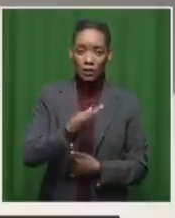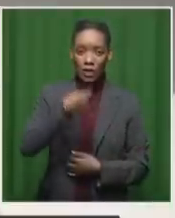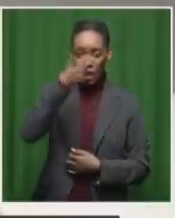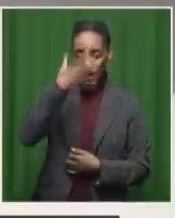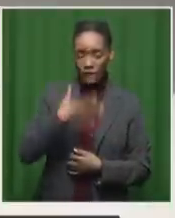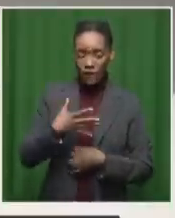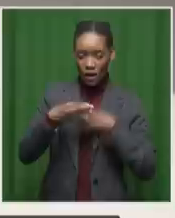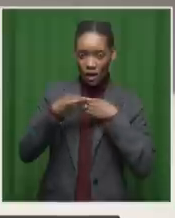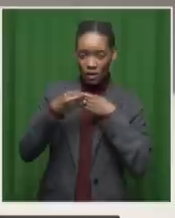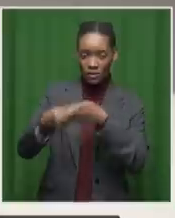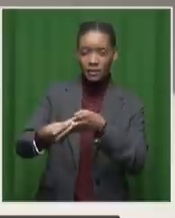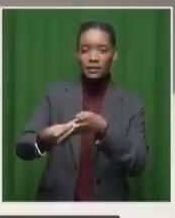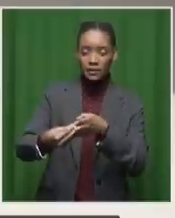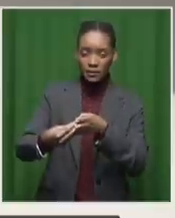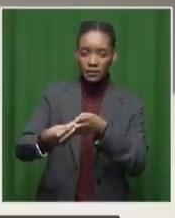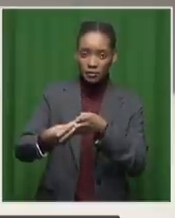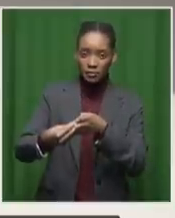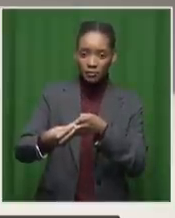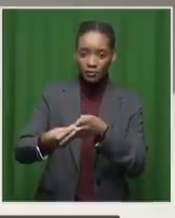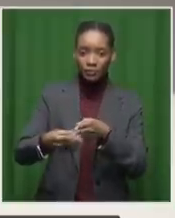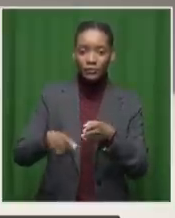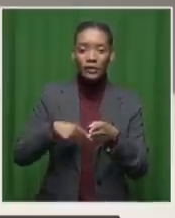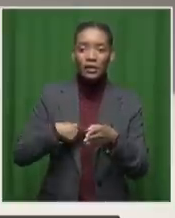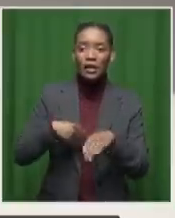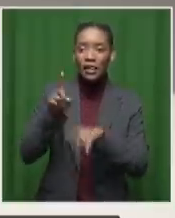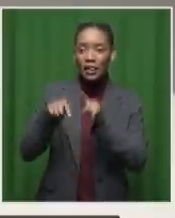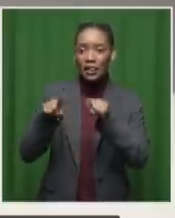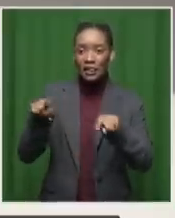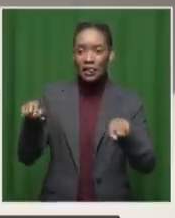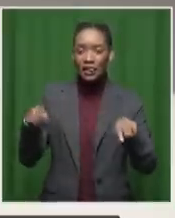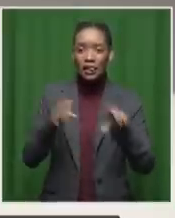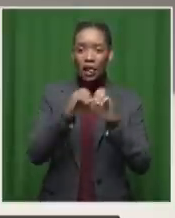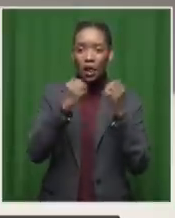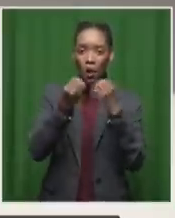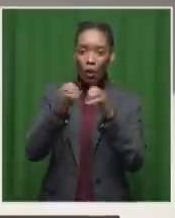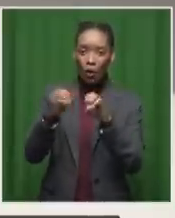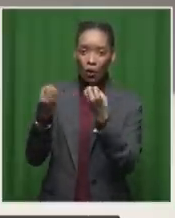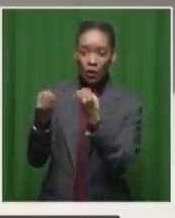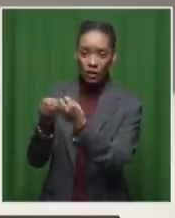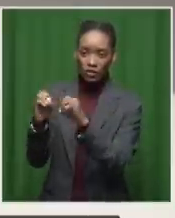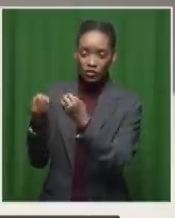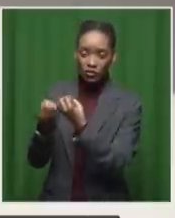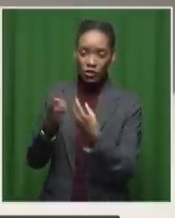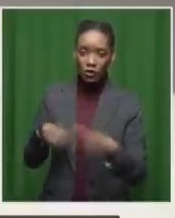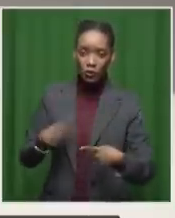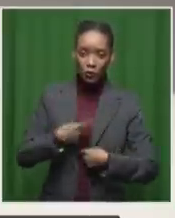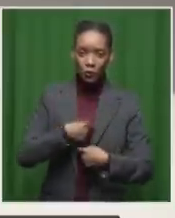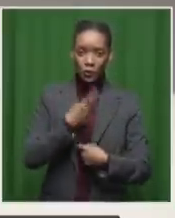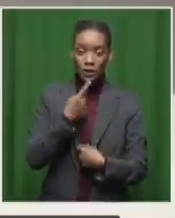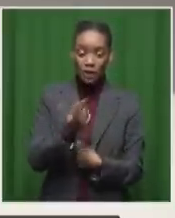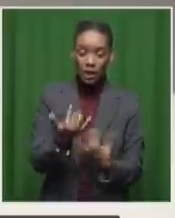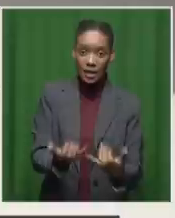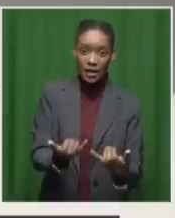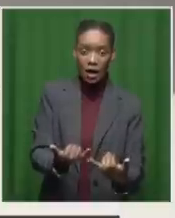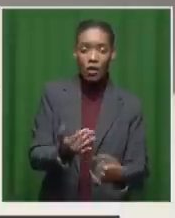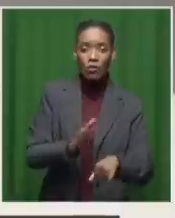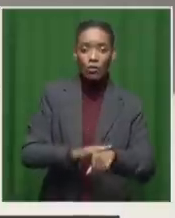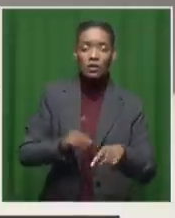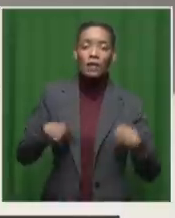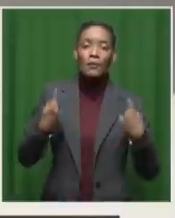agenda with all these multilateral organizations to say now it's our time